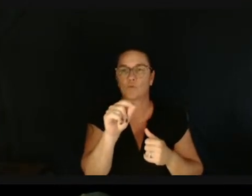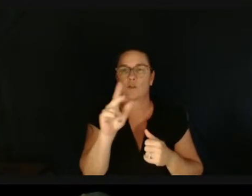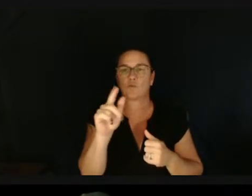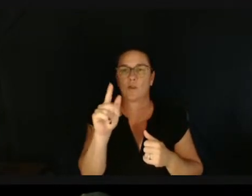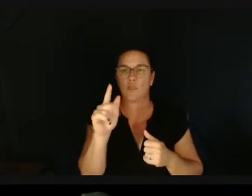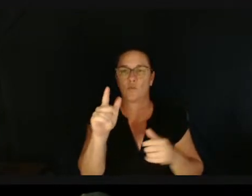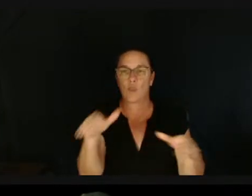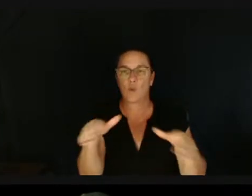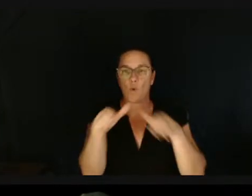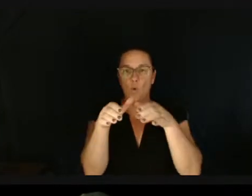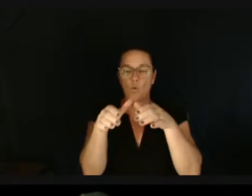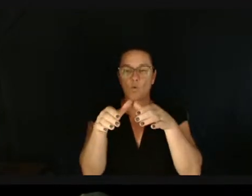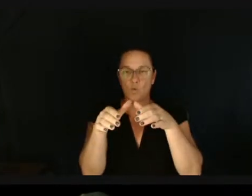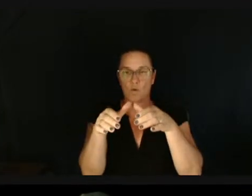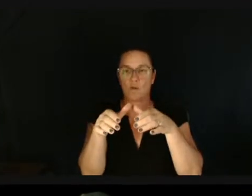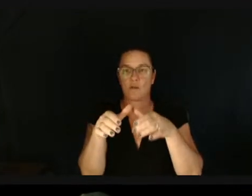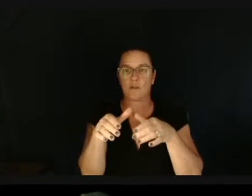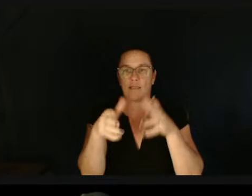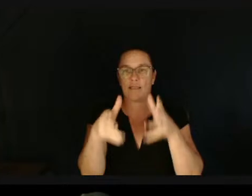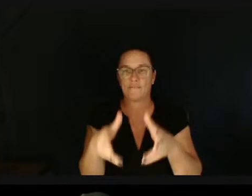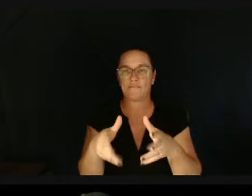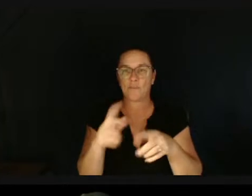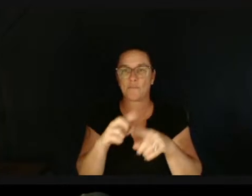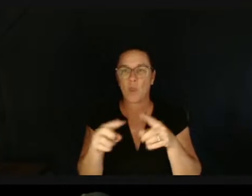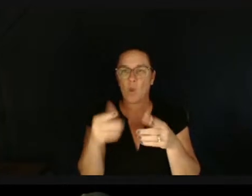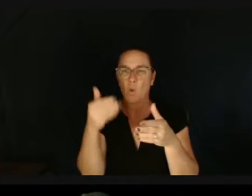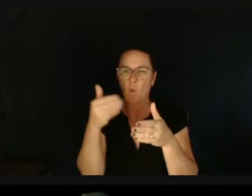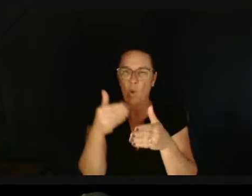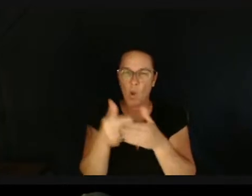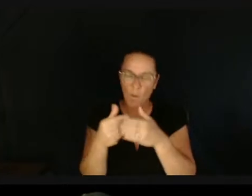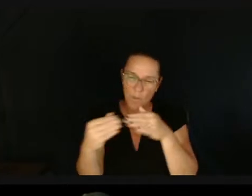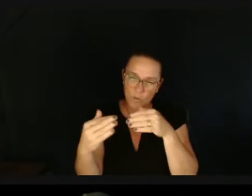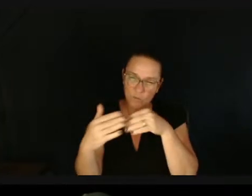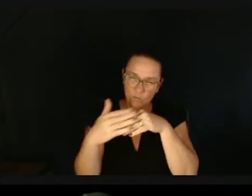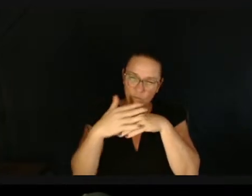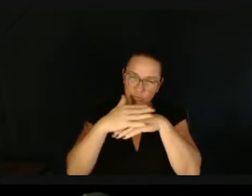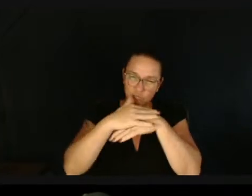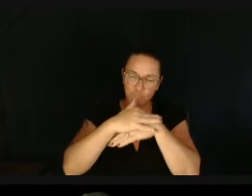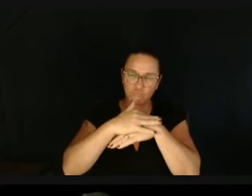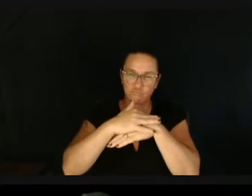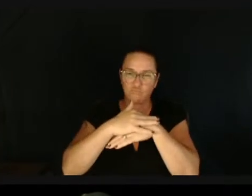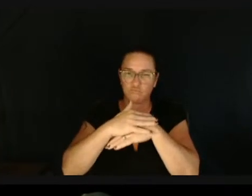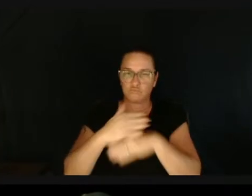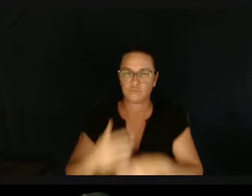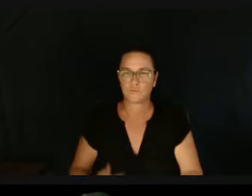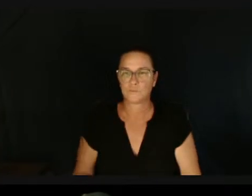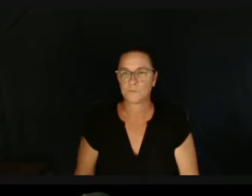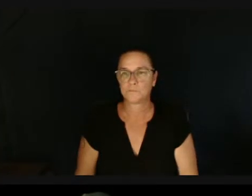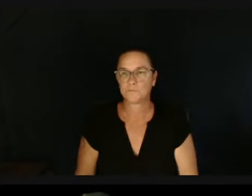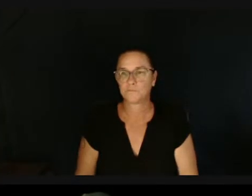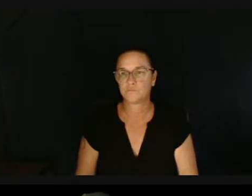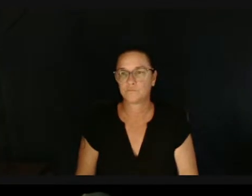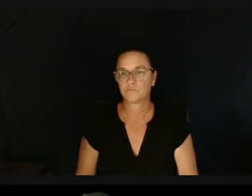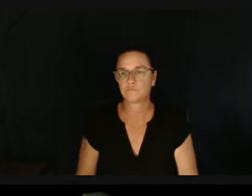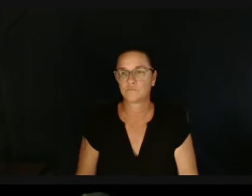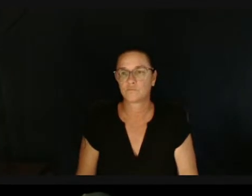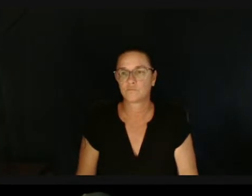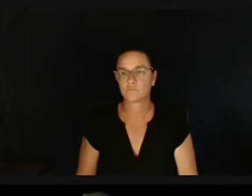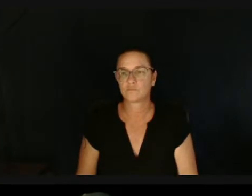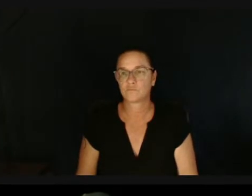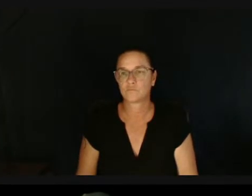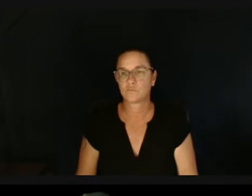cone remaining, but it looks like it's almost all the way buried underneath there on the edge of